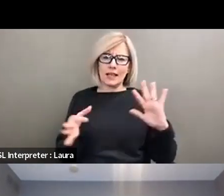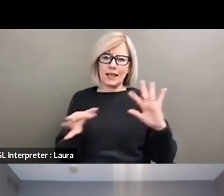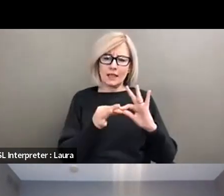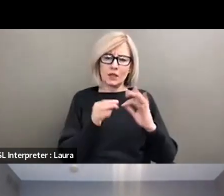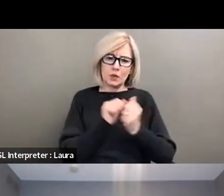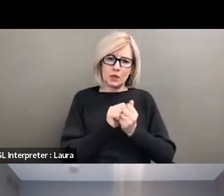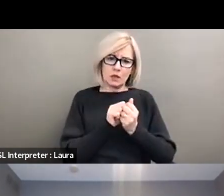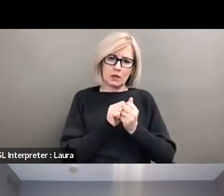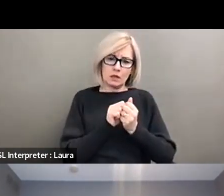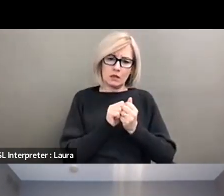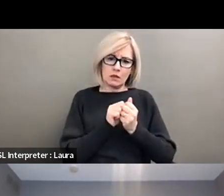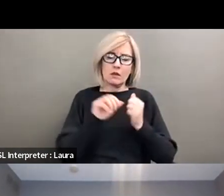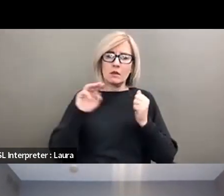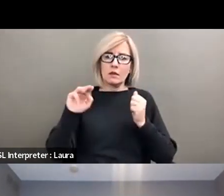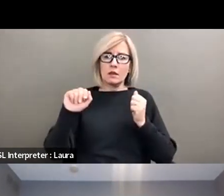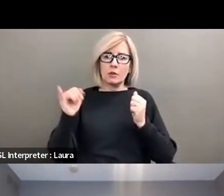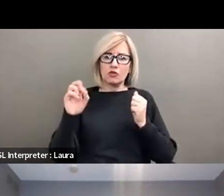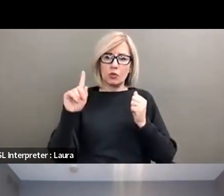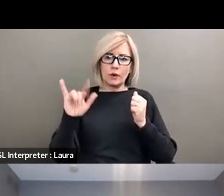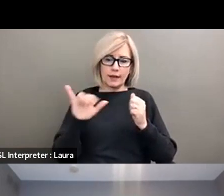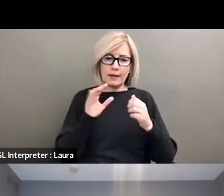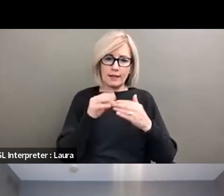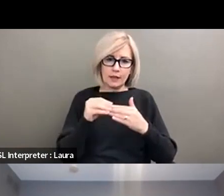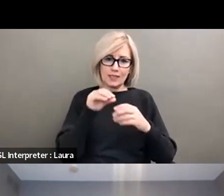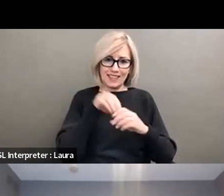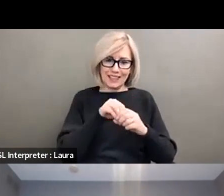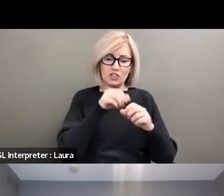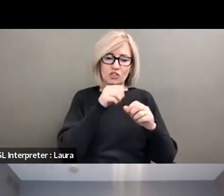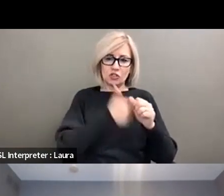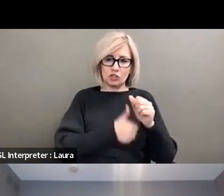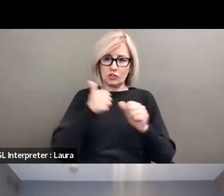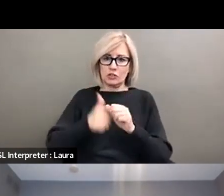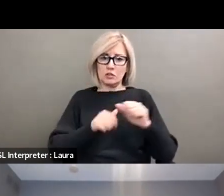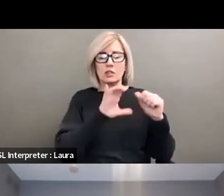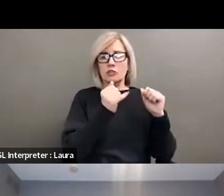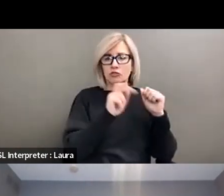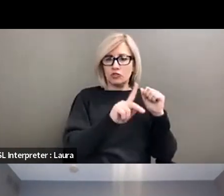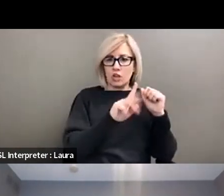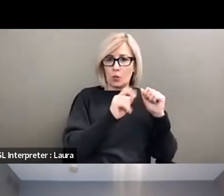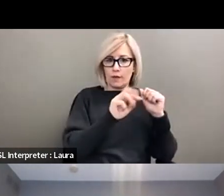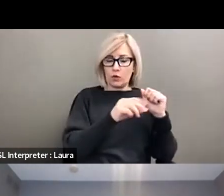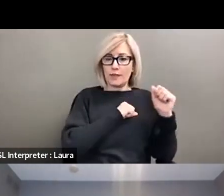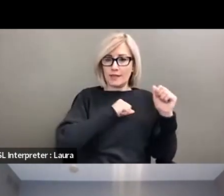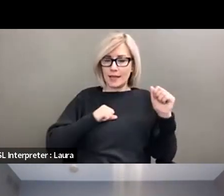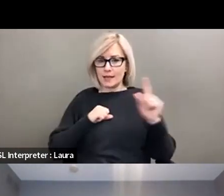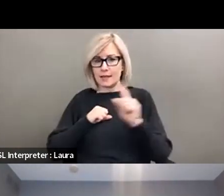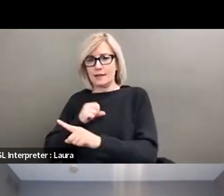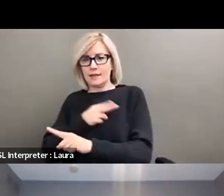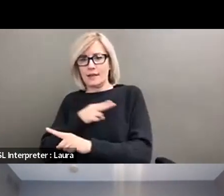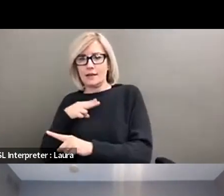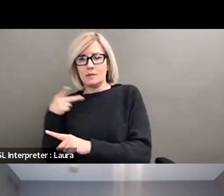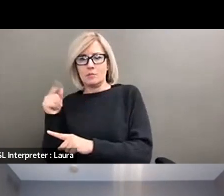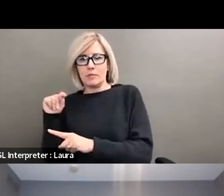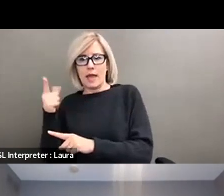the majority leaders in each chamber. In the Senate, that's Jack Whitver. In the House, that's Pat